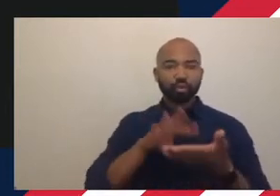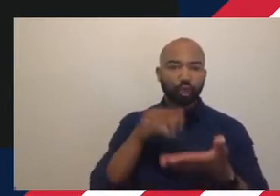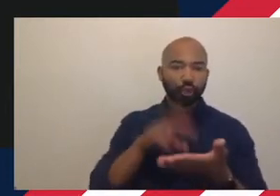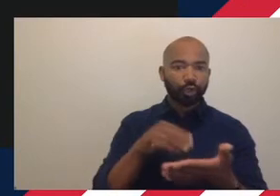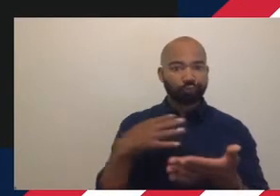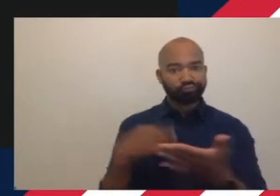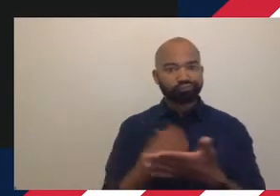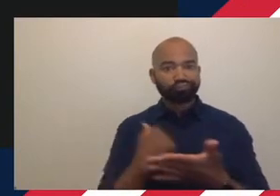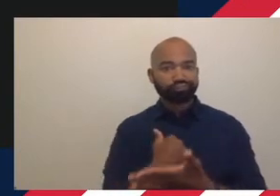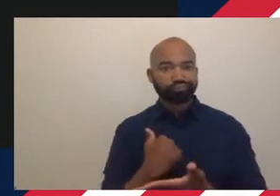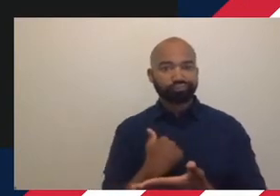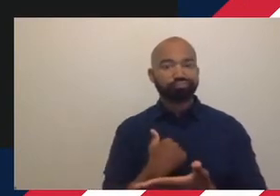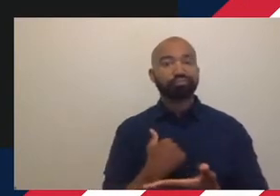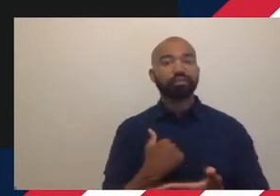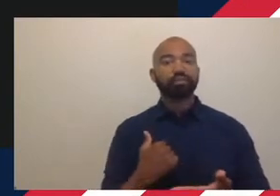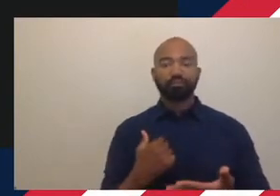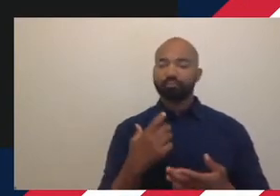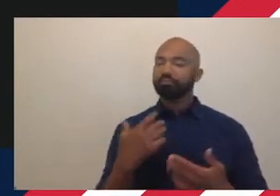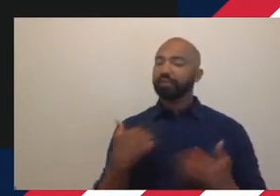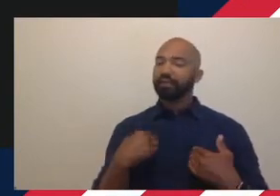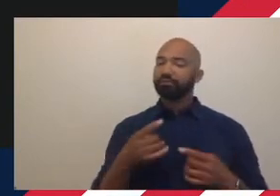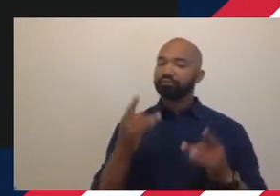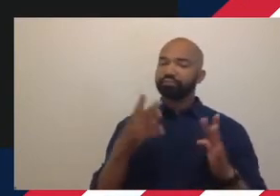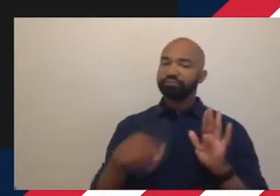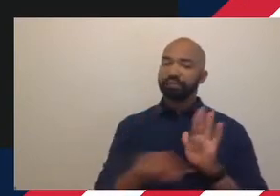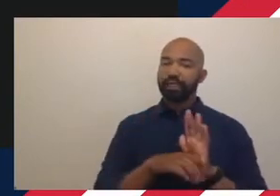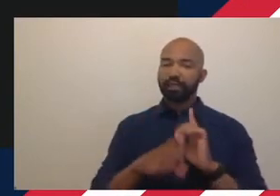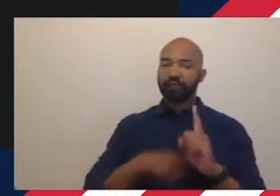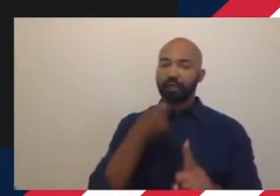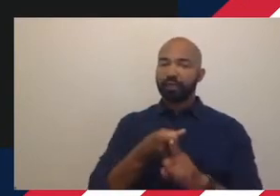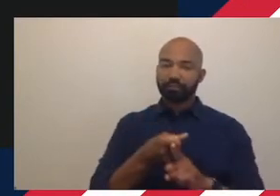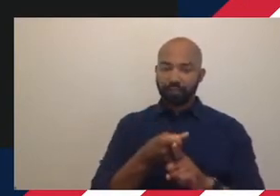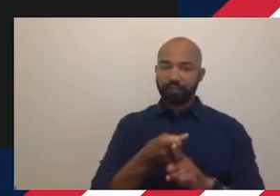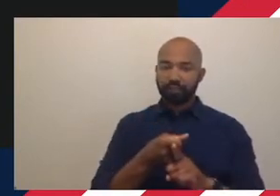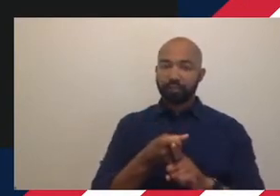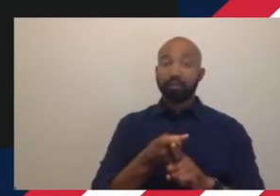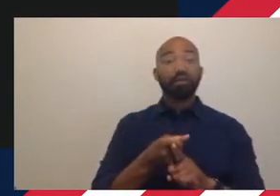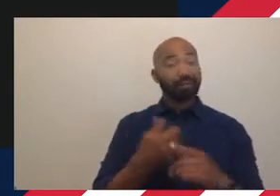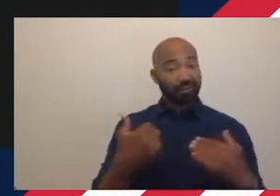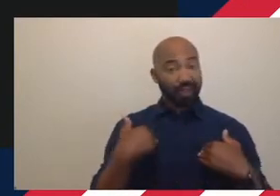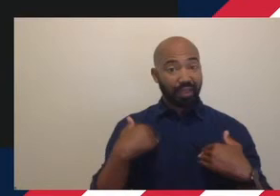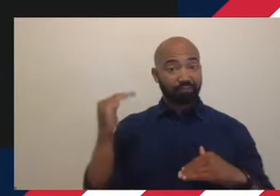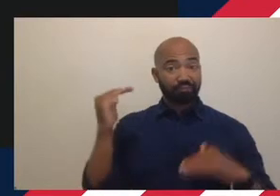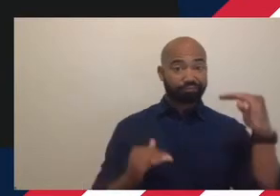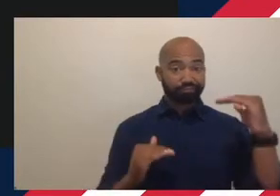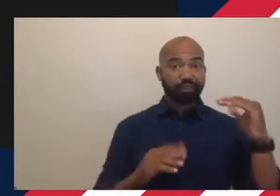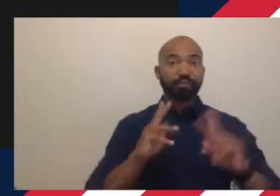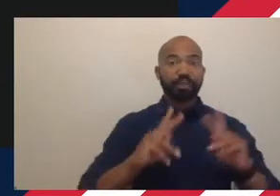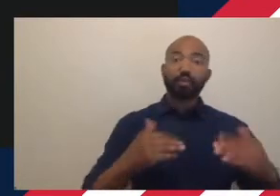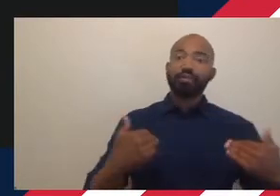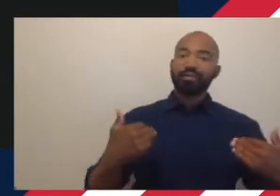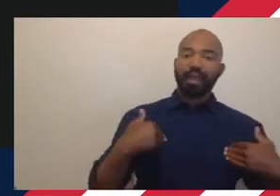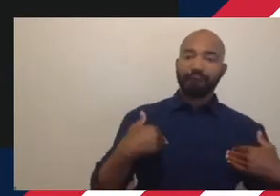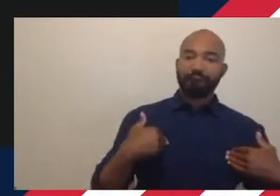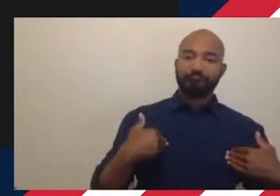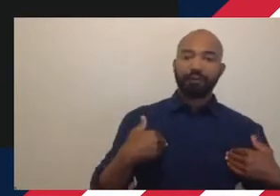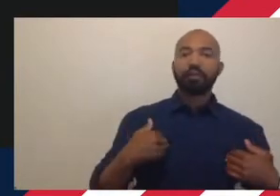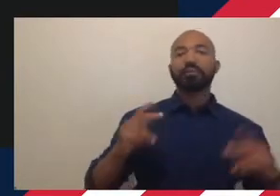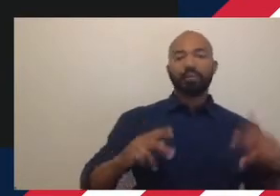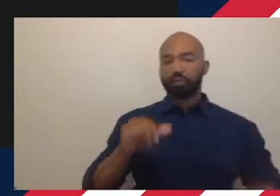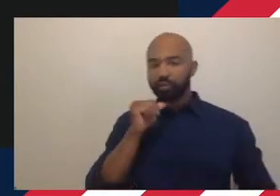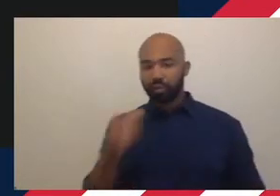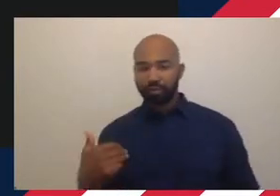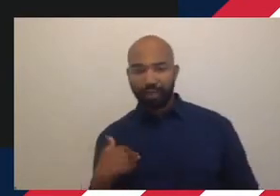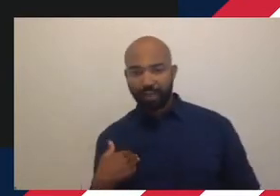that has having a huge impact and creating huge disparities between those of privilege and those with disabilities and other marginalized